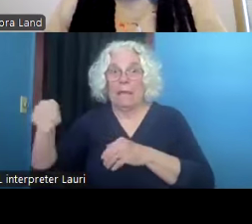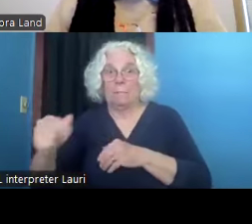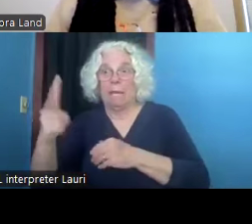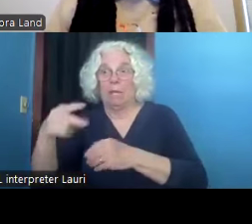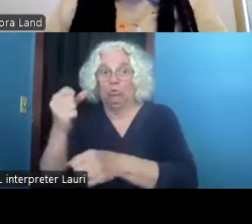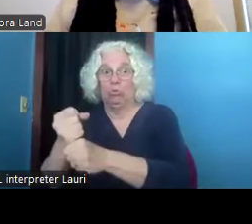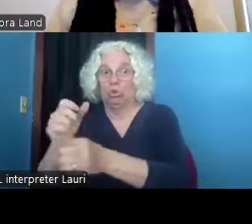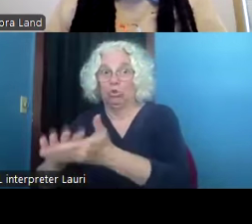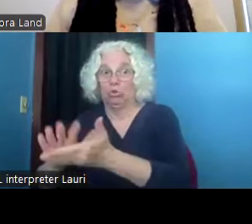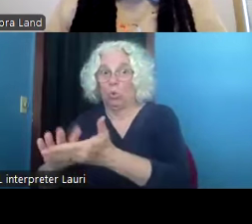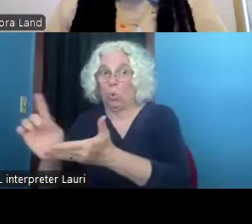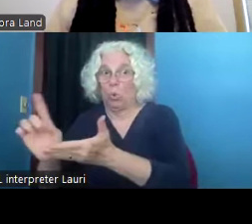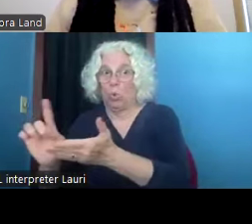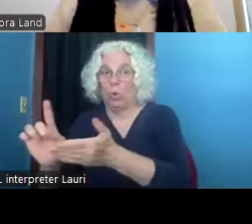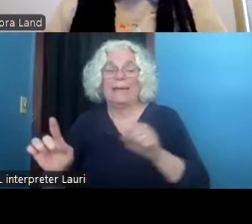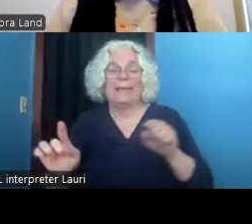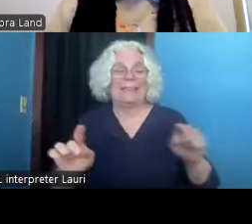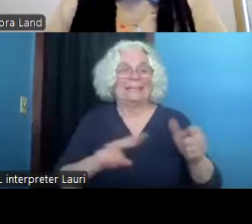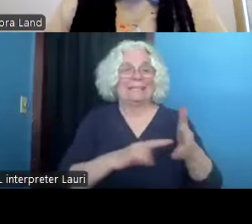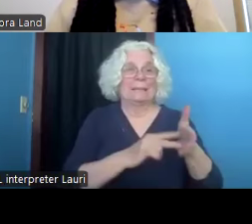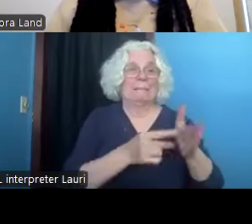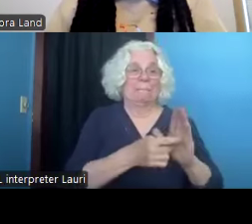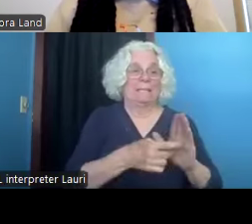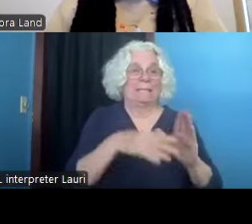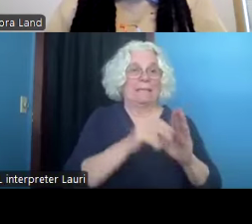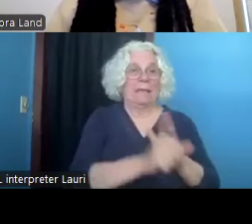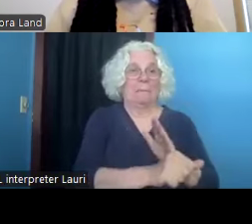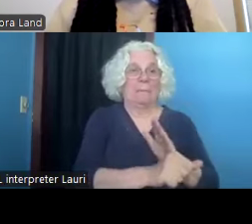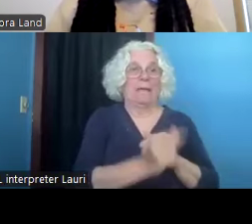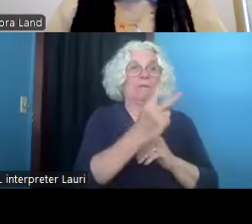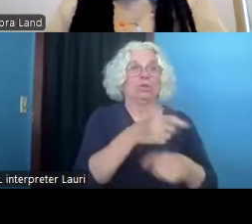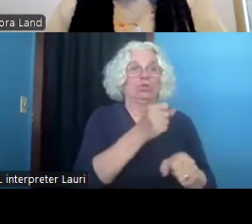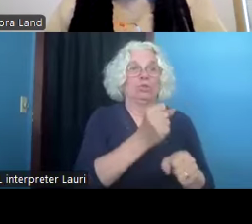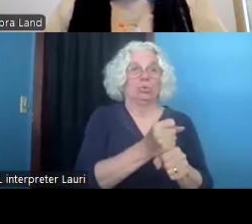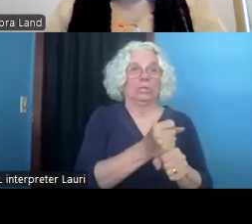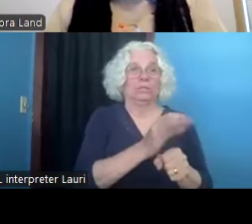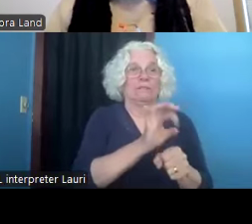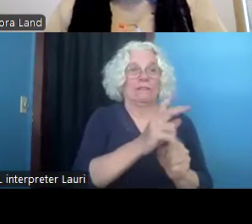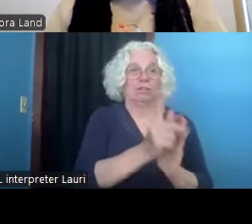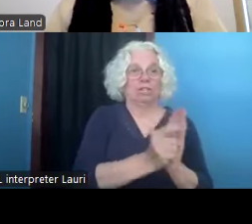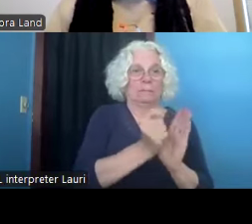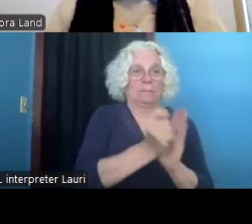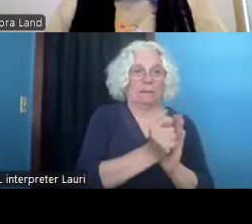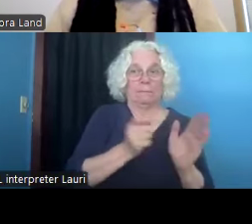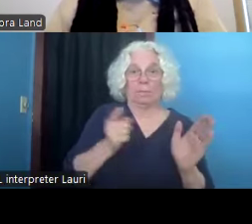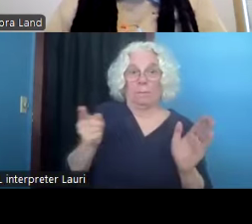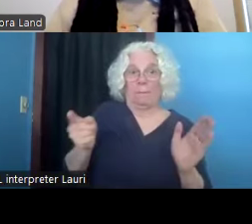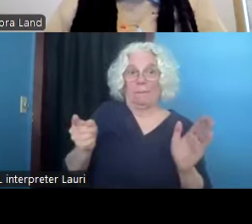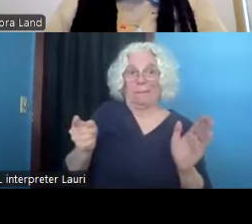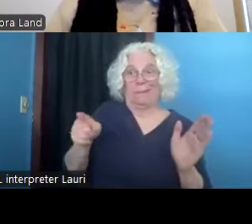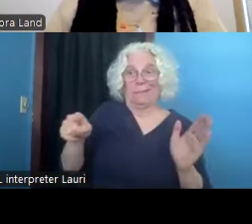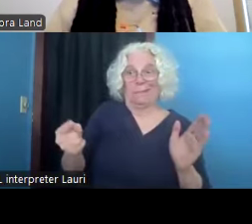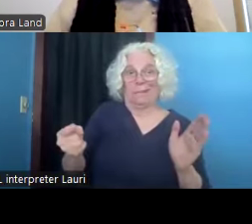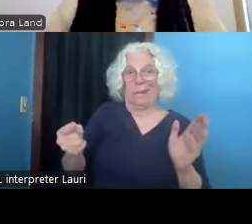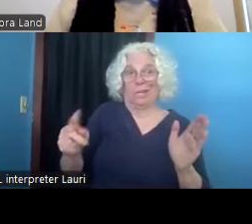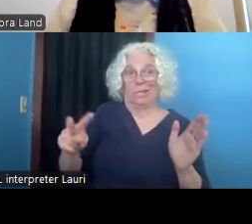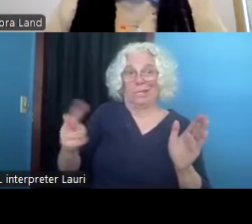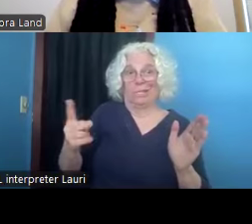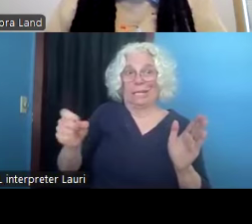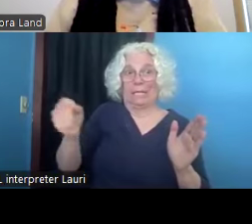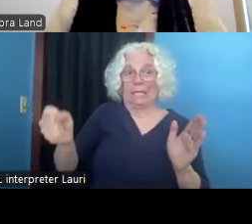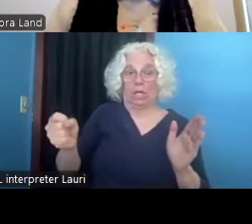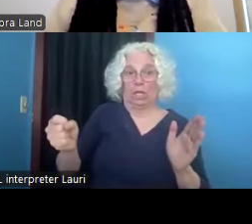will only pay for school while you are in the fellowship program. So if you don't start school until the second year of your fellowship, then we will